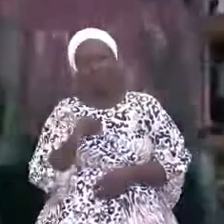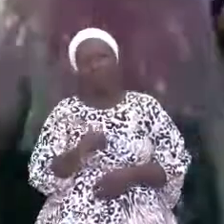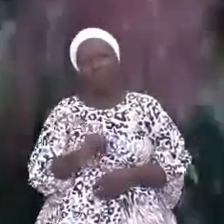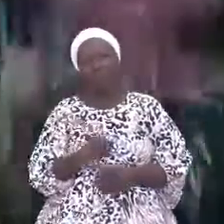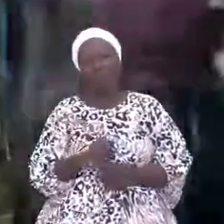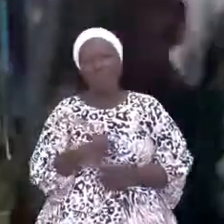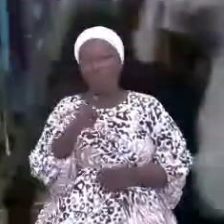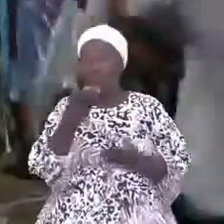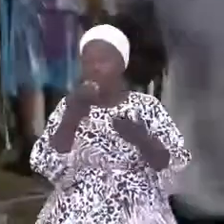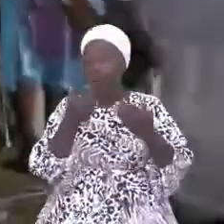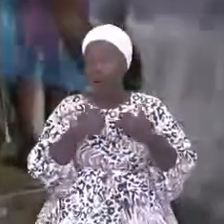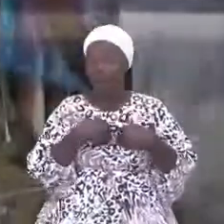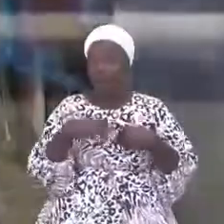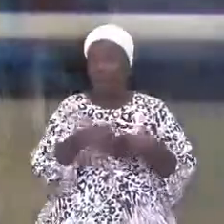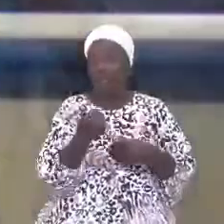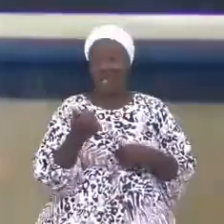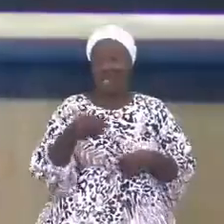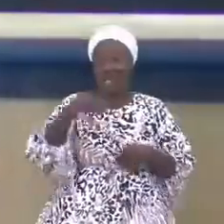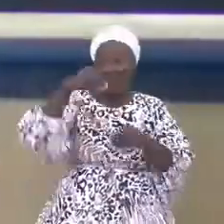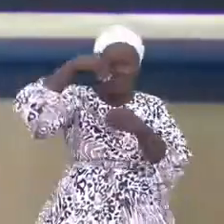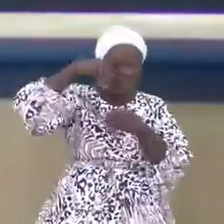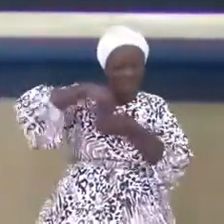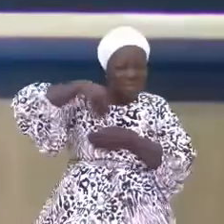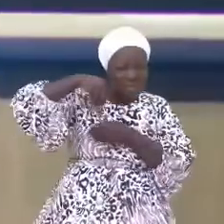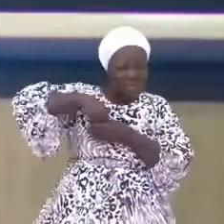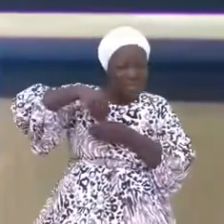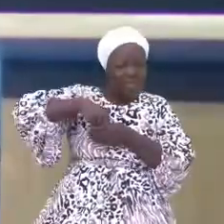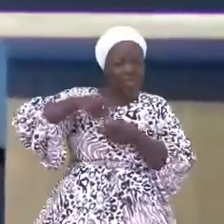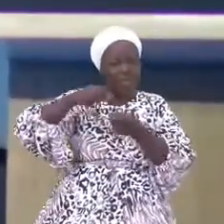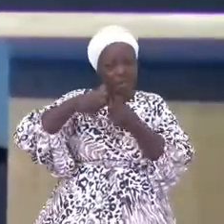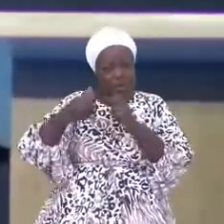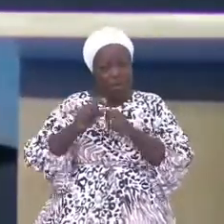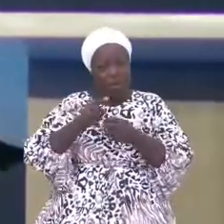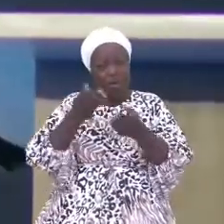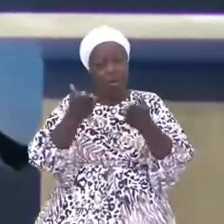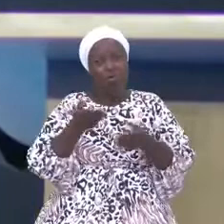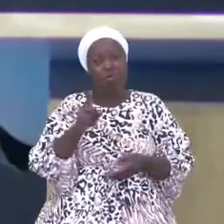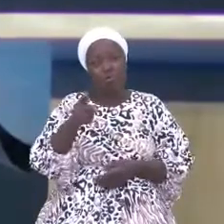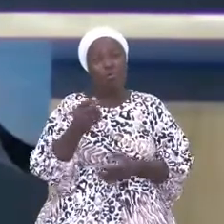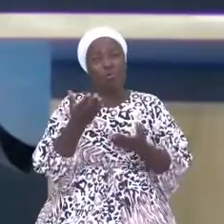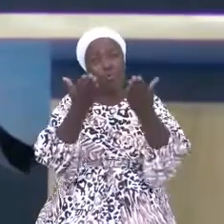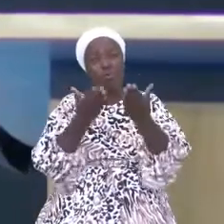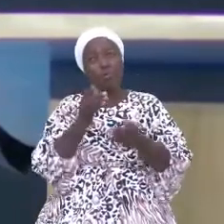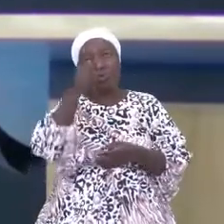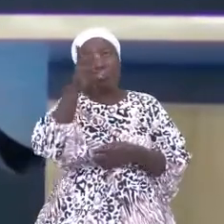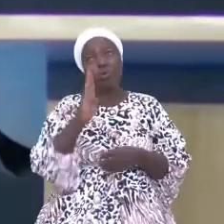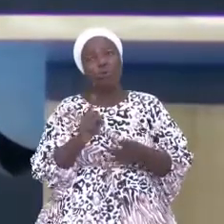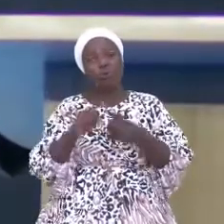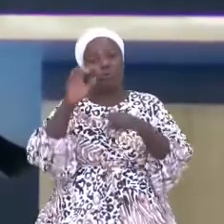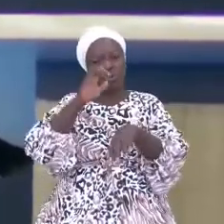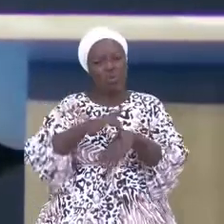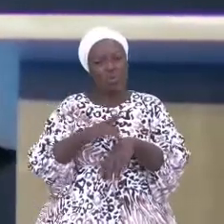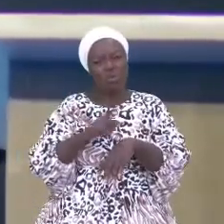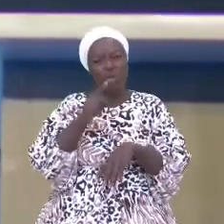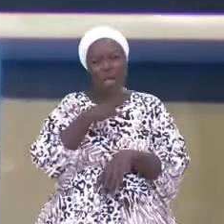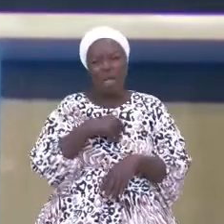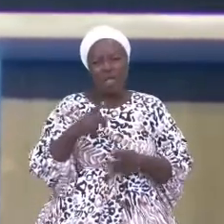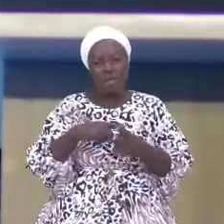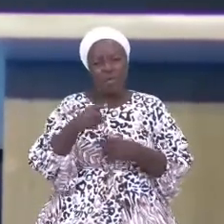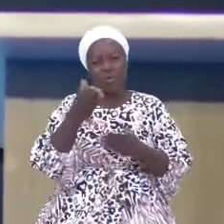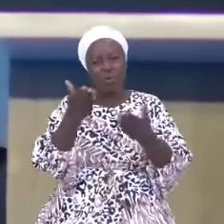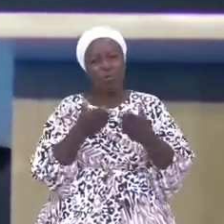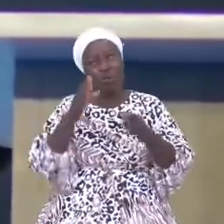You have any internal problem you want him to touch? and you want him to